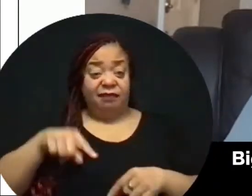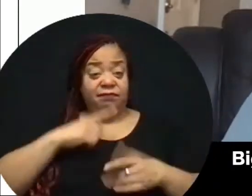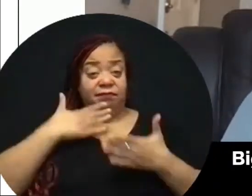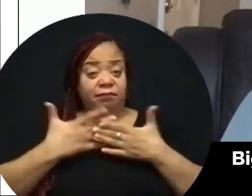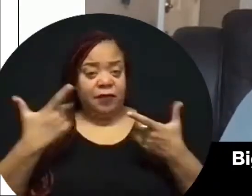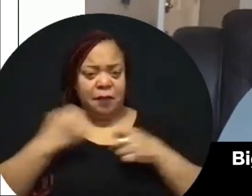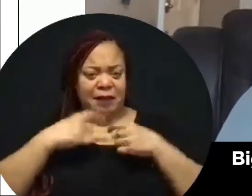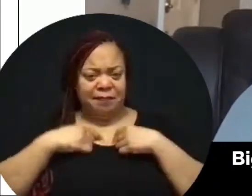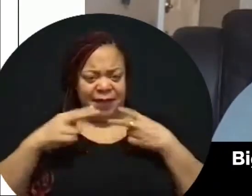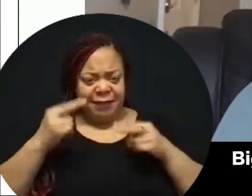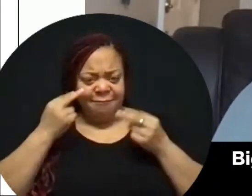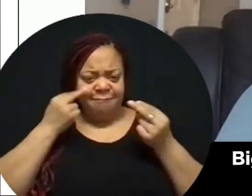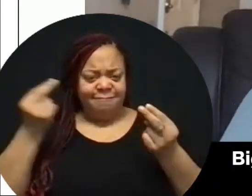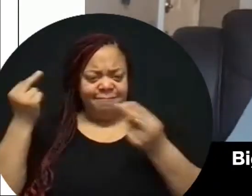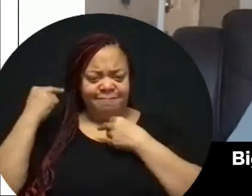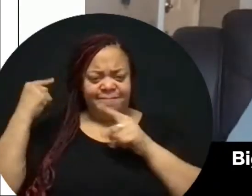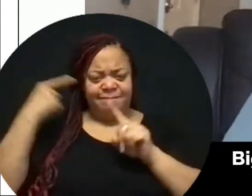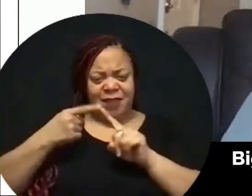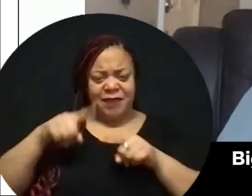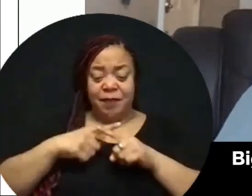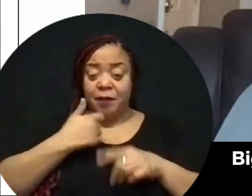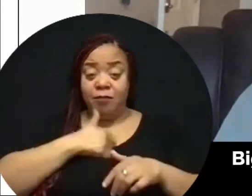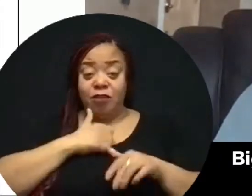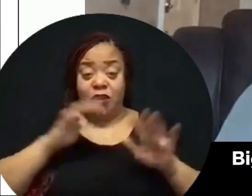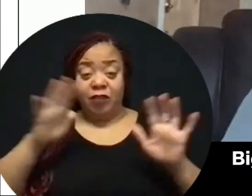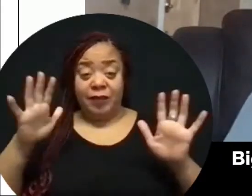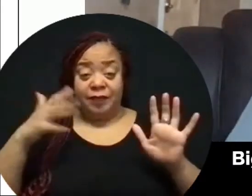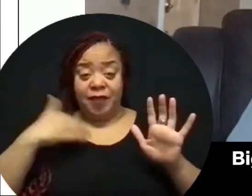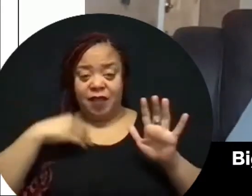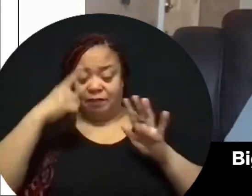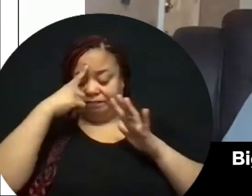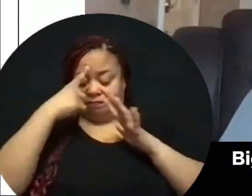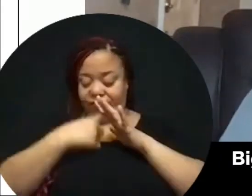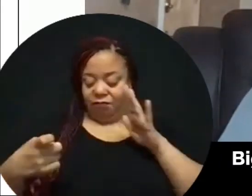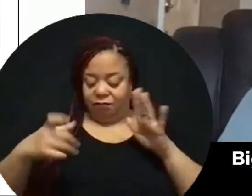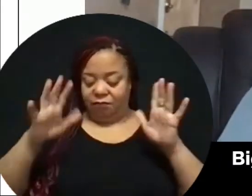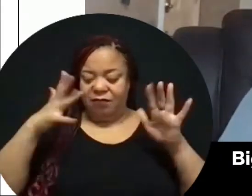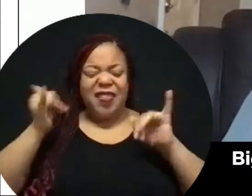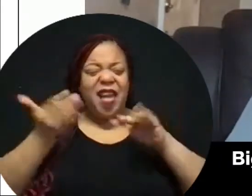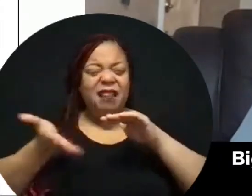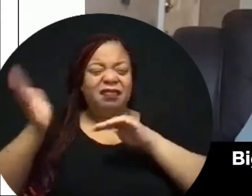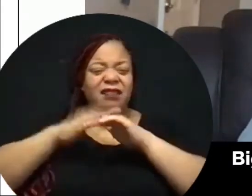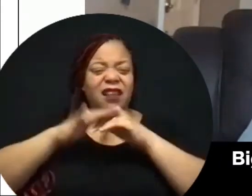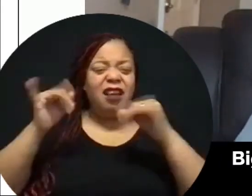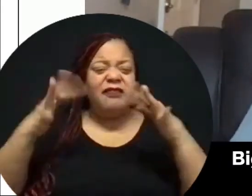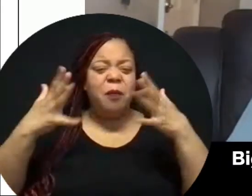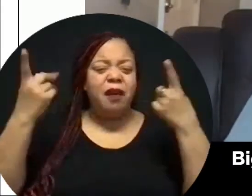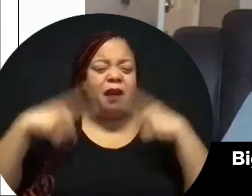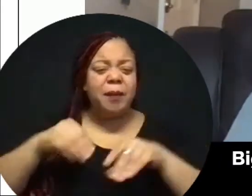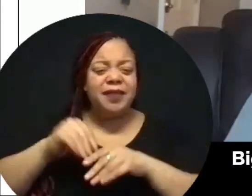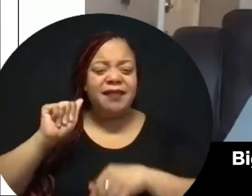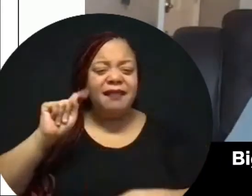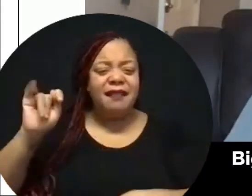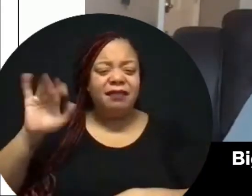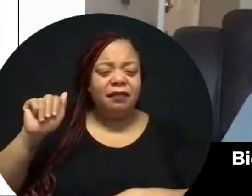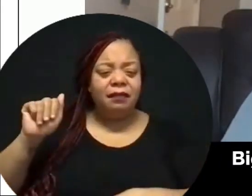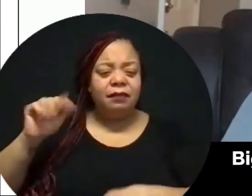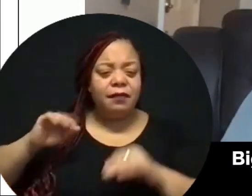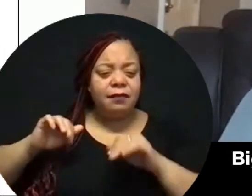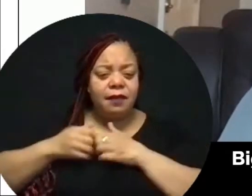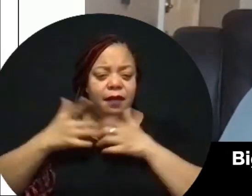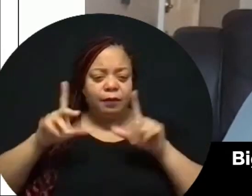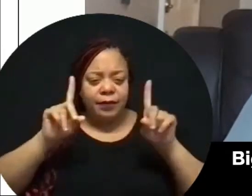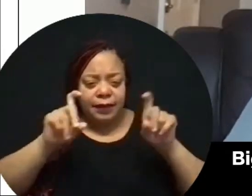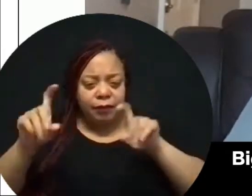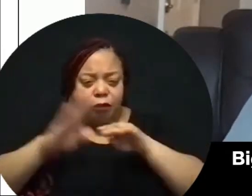Attica, as using them as experiments and also living in very polluted environments. And one of the things we'll